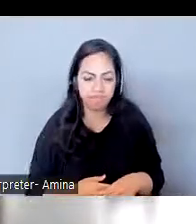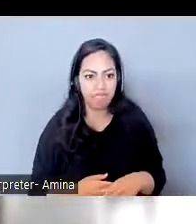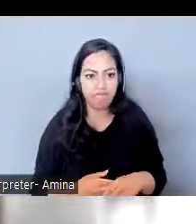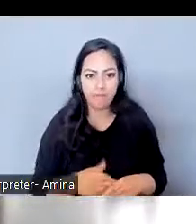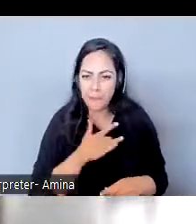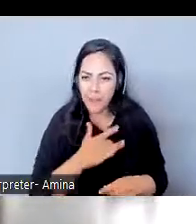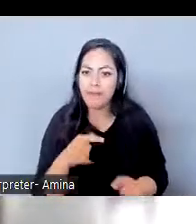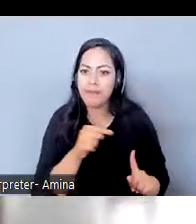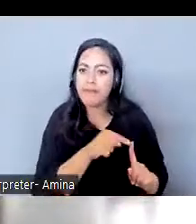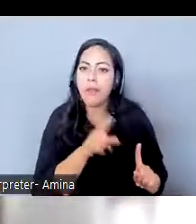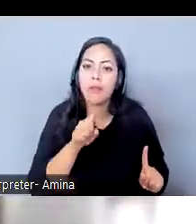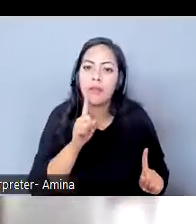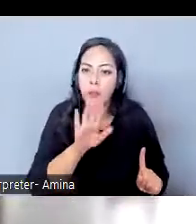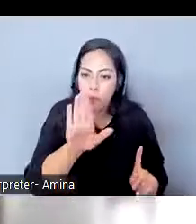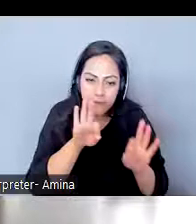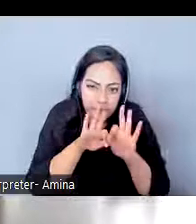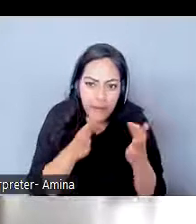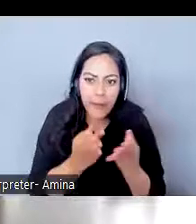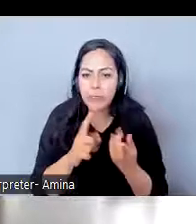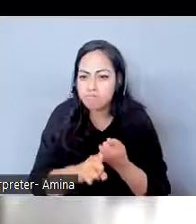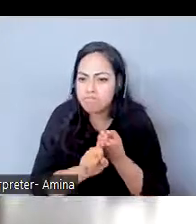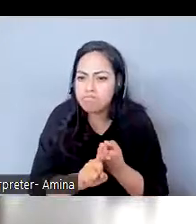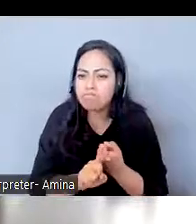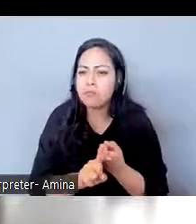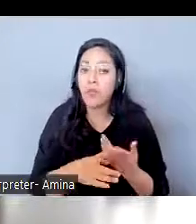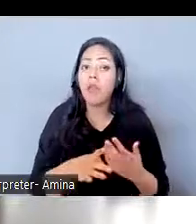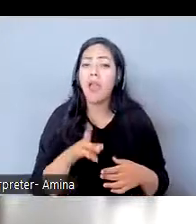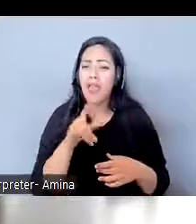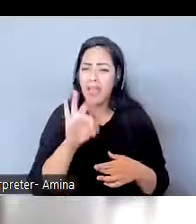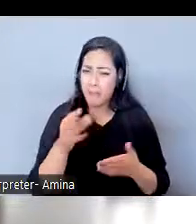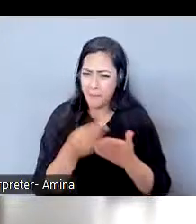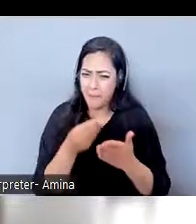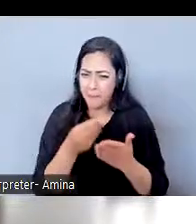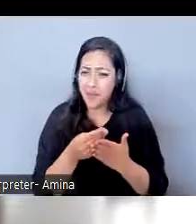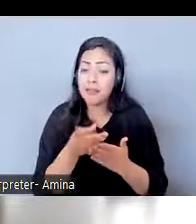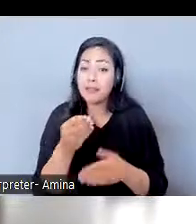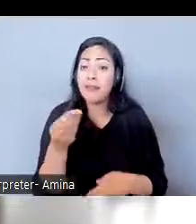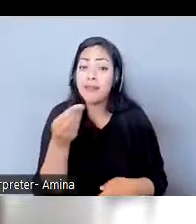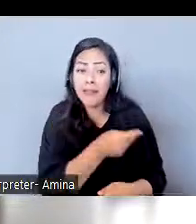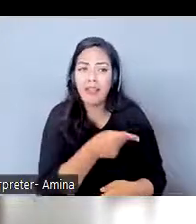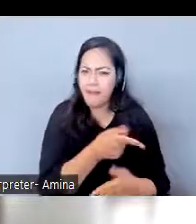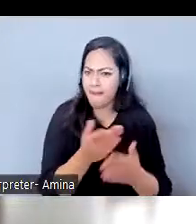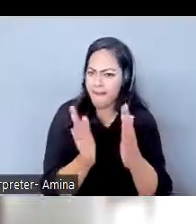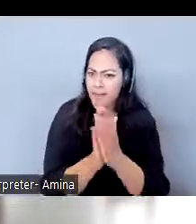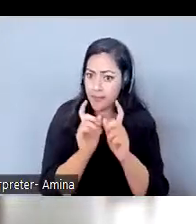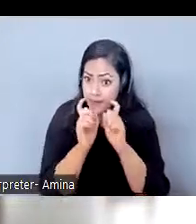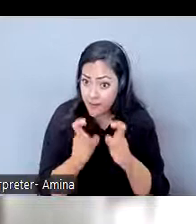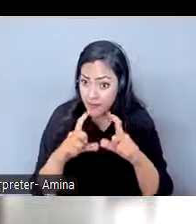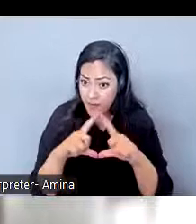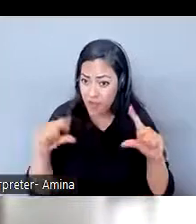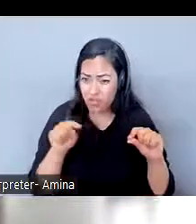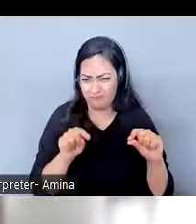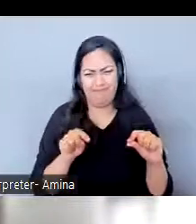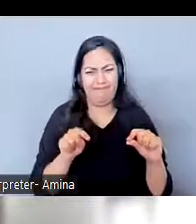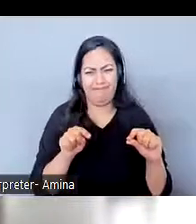That in itself is a huge red flag. Payments by gift card, definitely not something that's common. I think